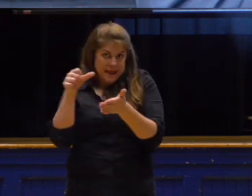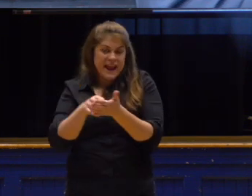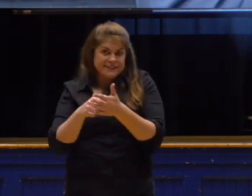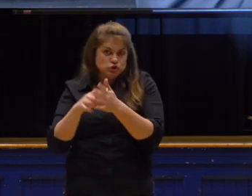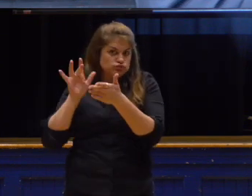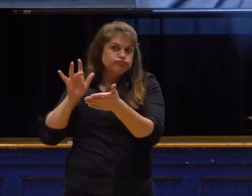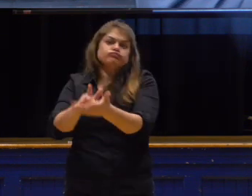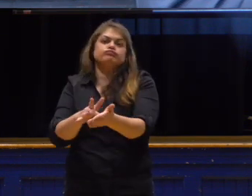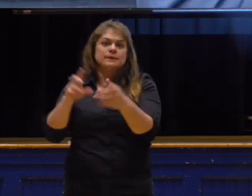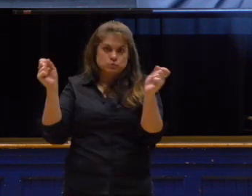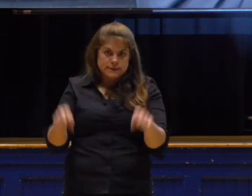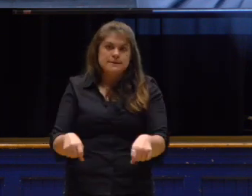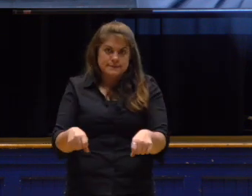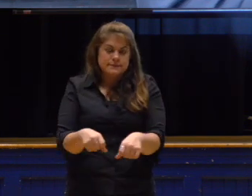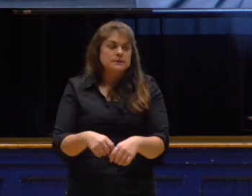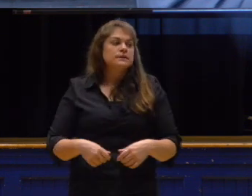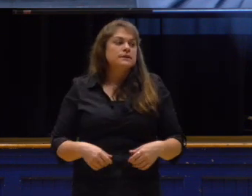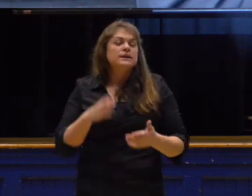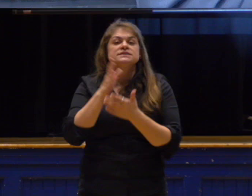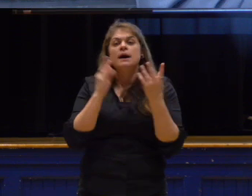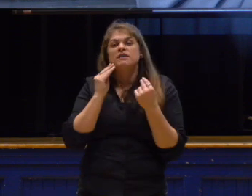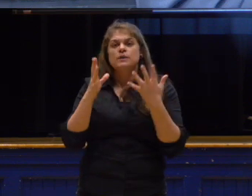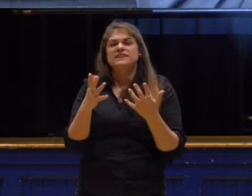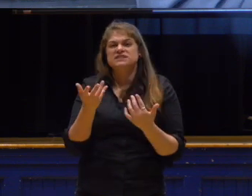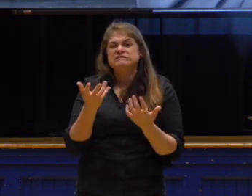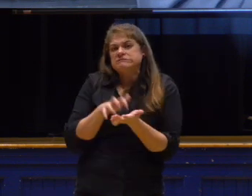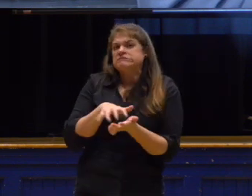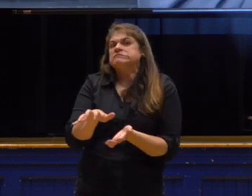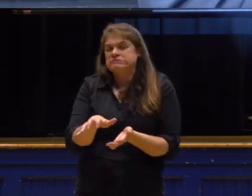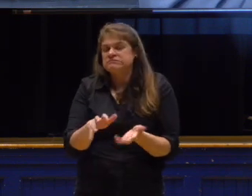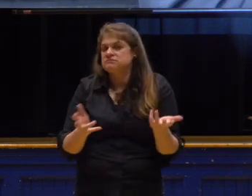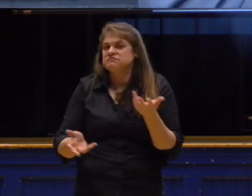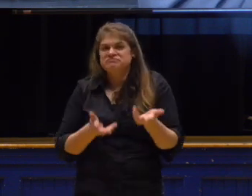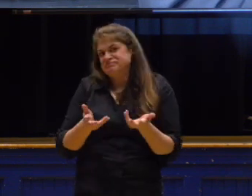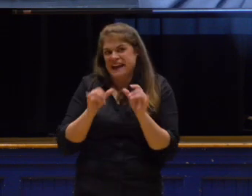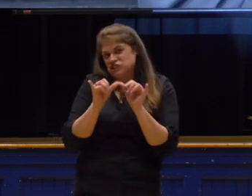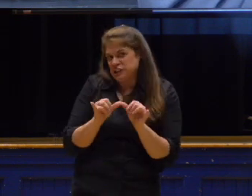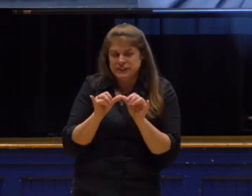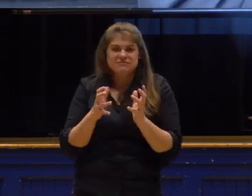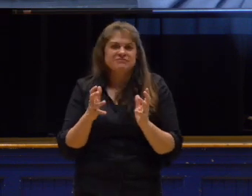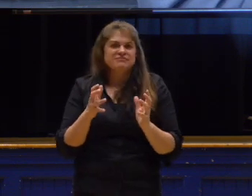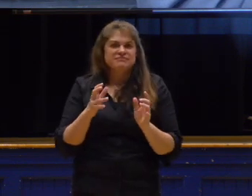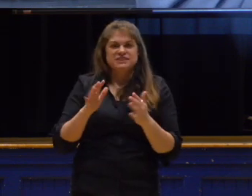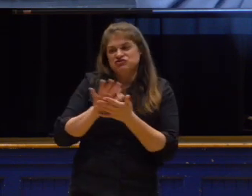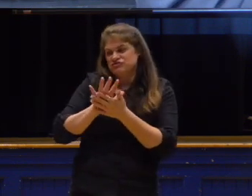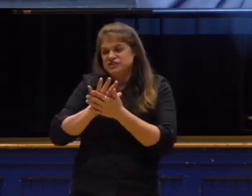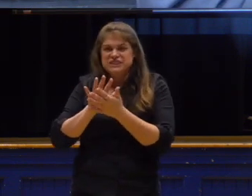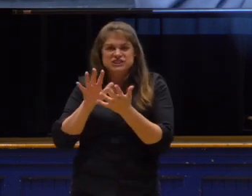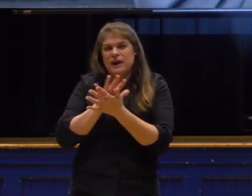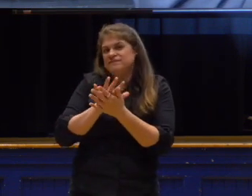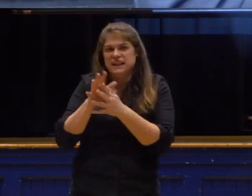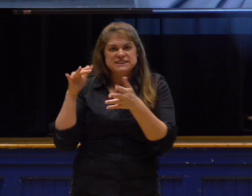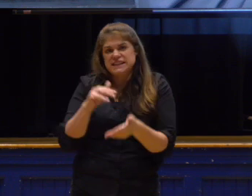able to get all of that information. So some of the information is a bit raw, engineering, and when we have